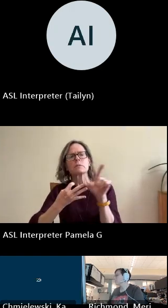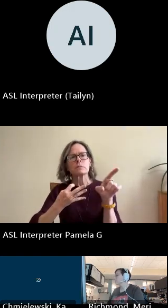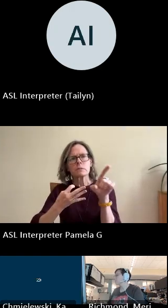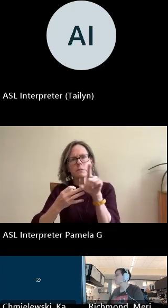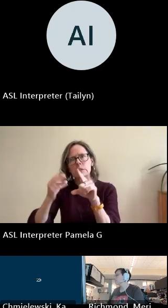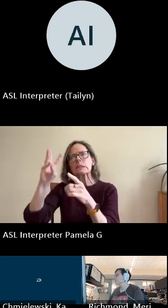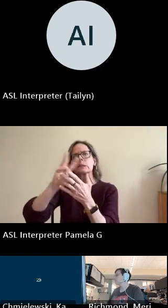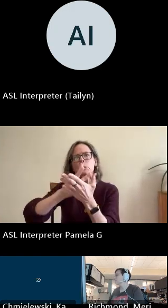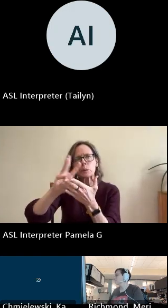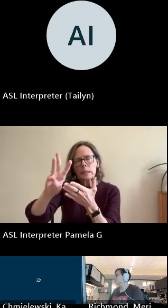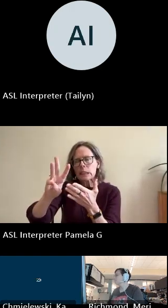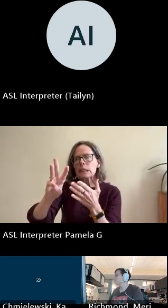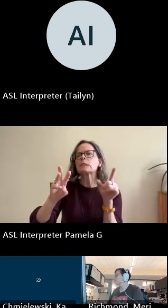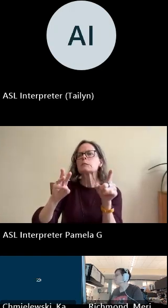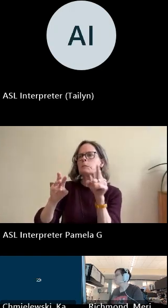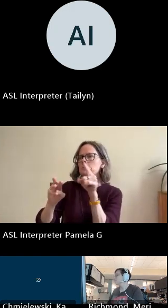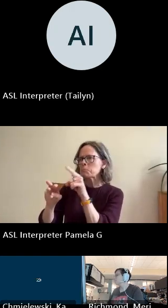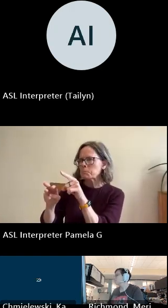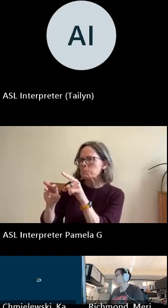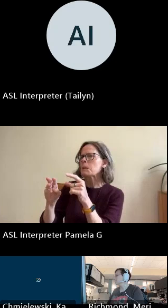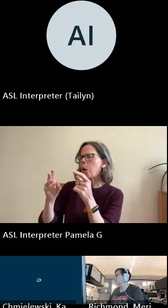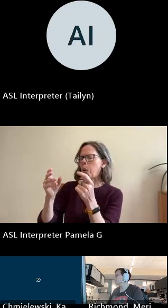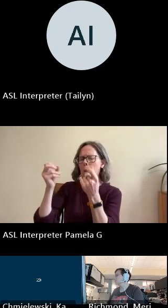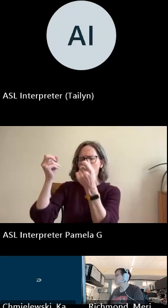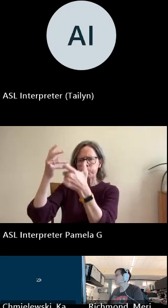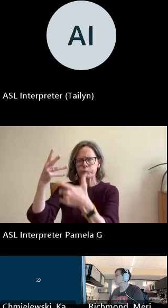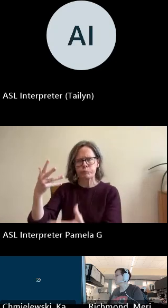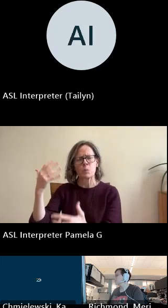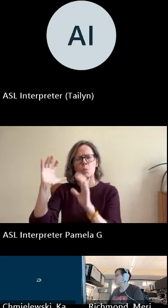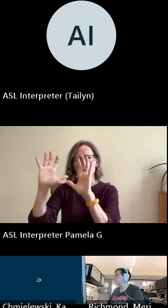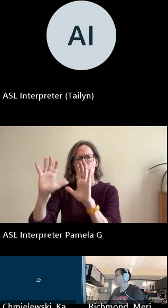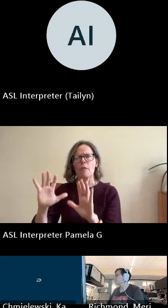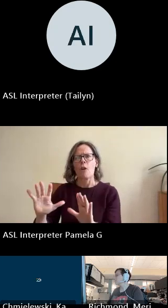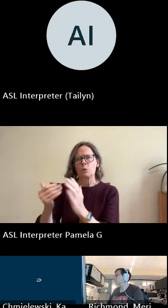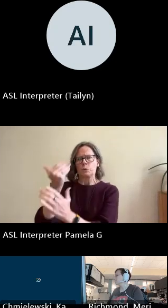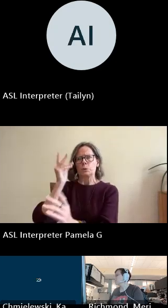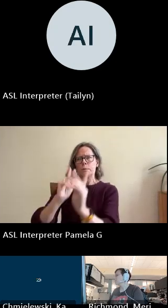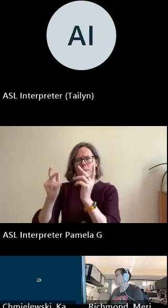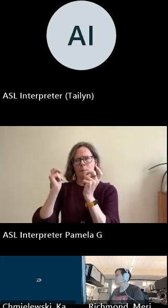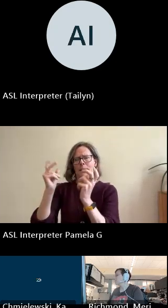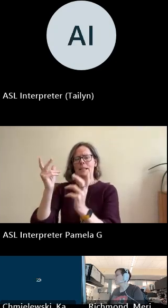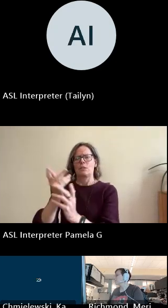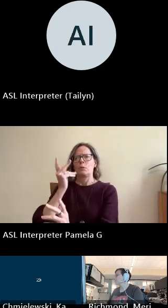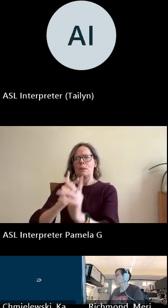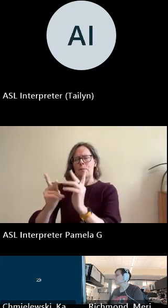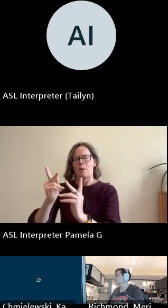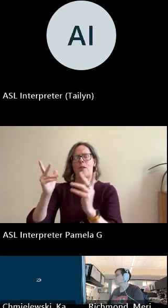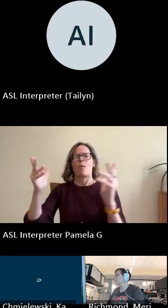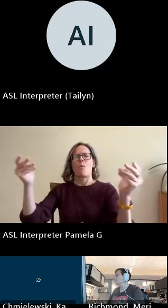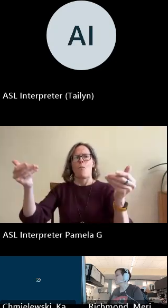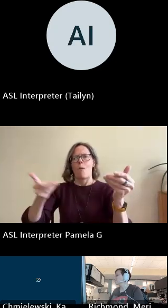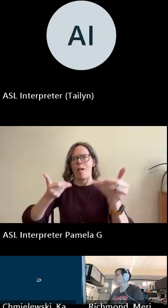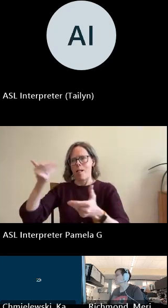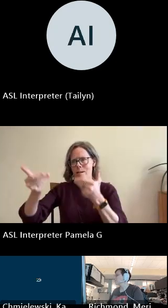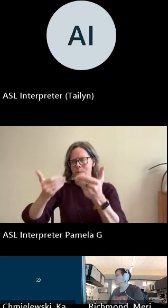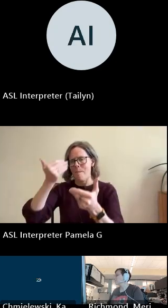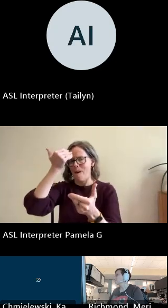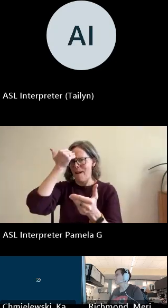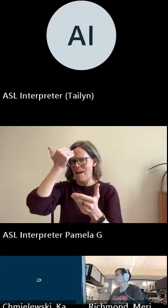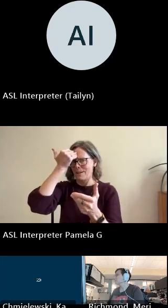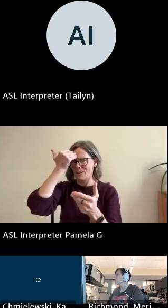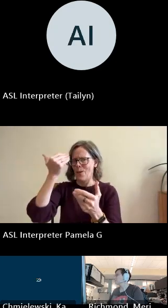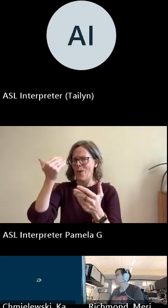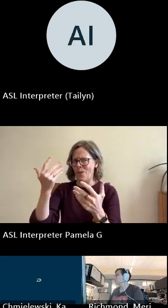6 weeks. This is great. Seeing some new people here. So welcome. I know it's a lot to start a